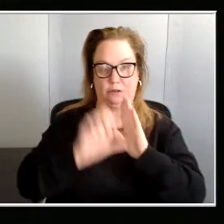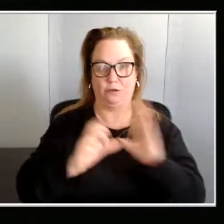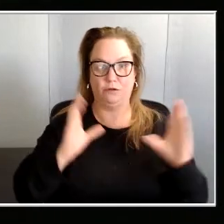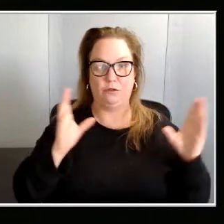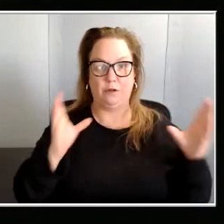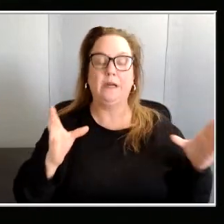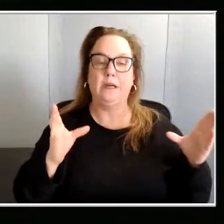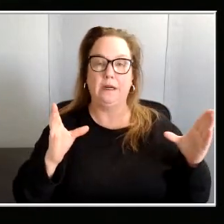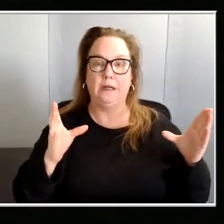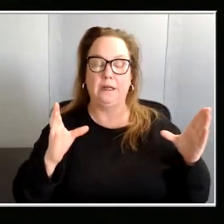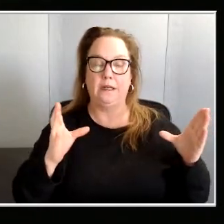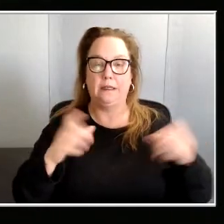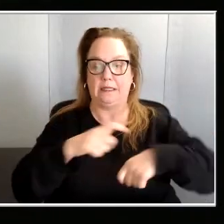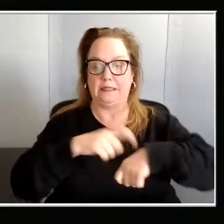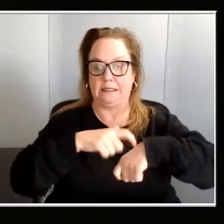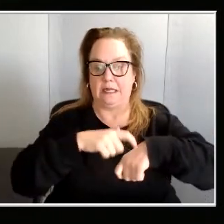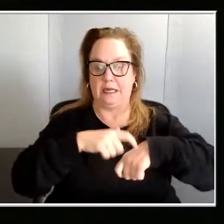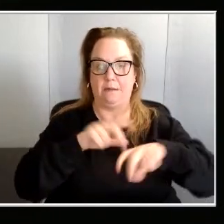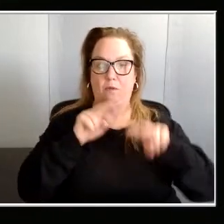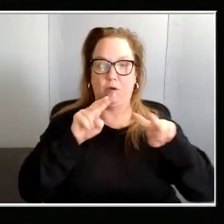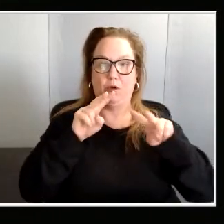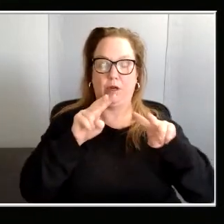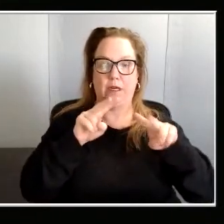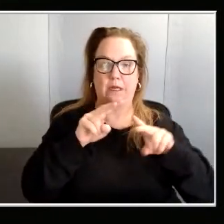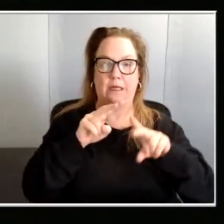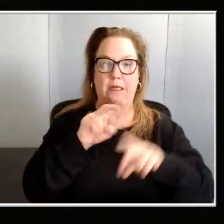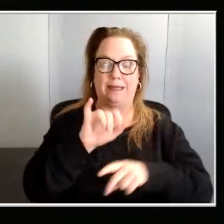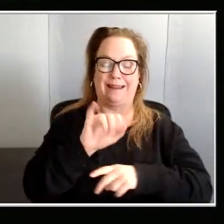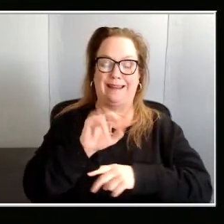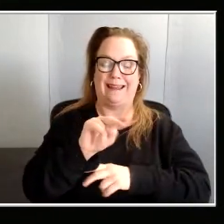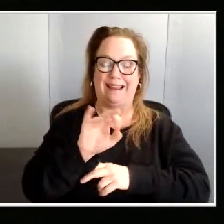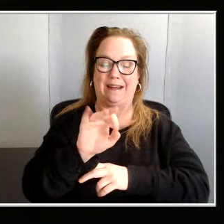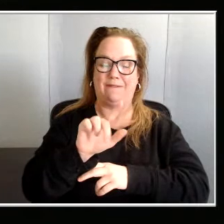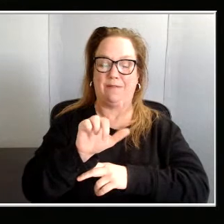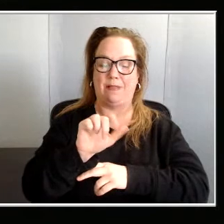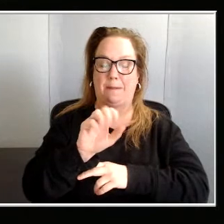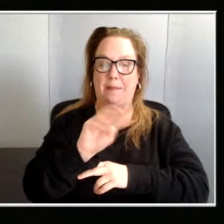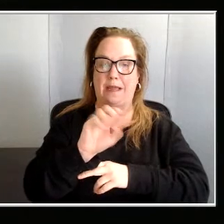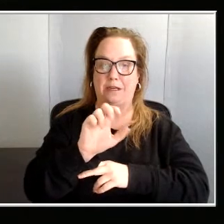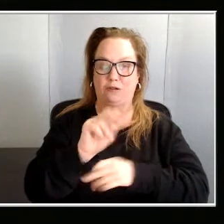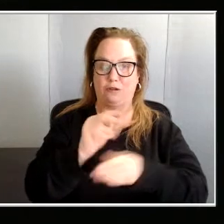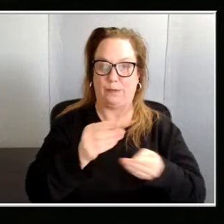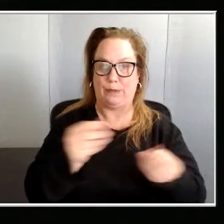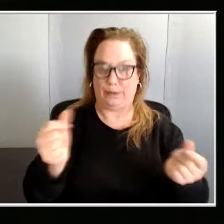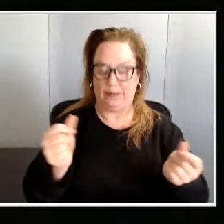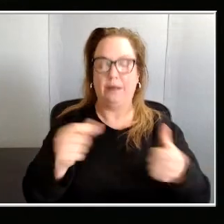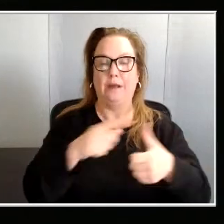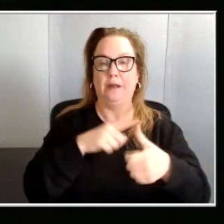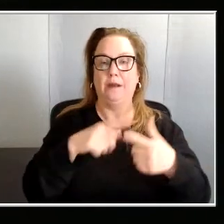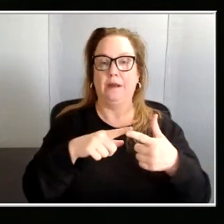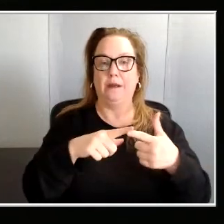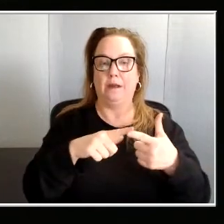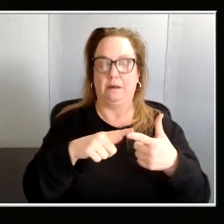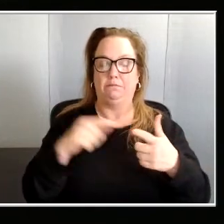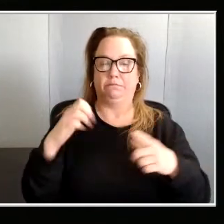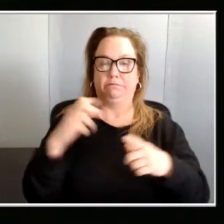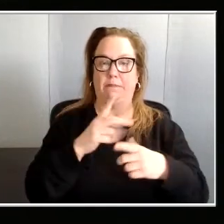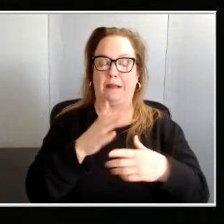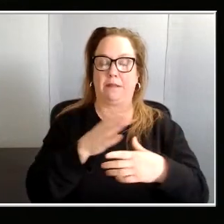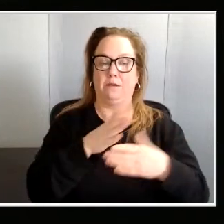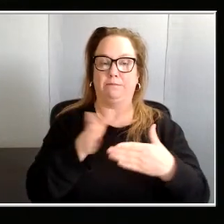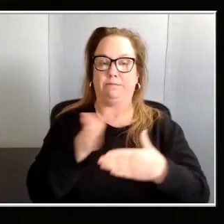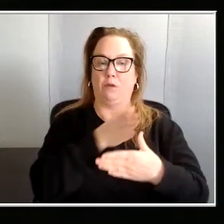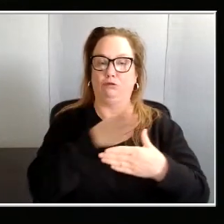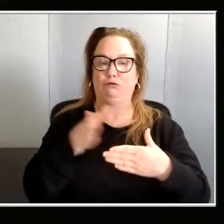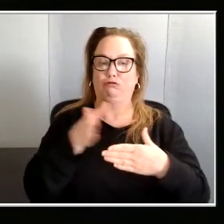that's a period of time where we're looking to get inflammation out of the area that we're going to operate on and restoring the range of motion to give you the best